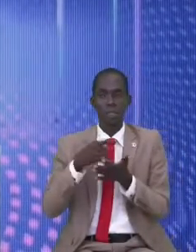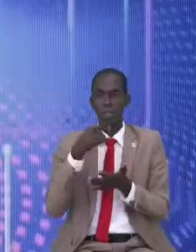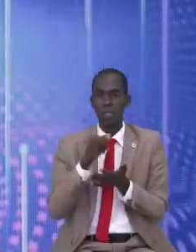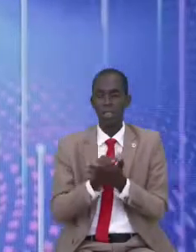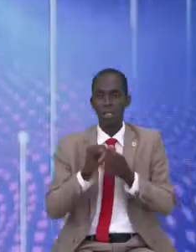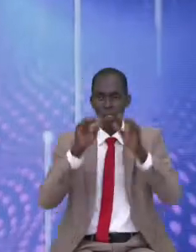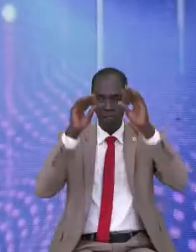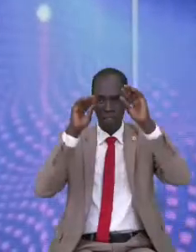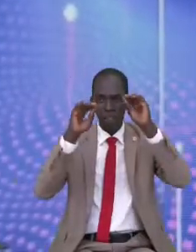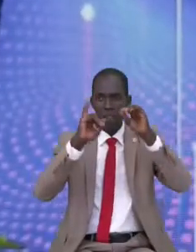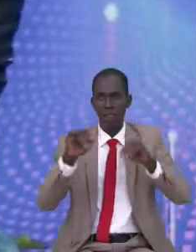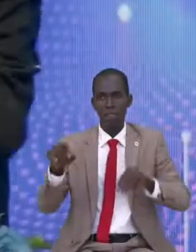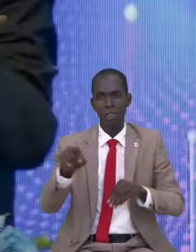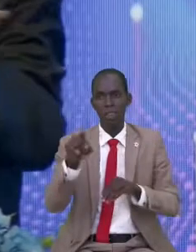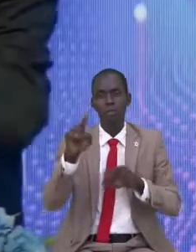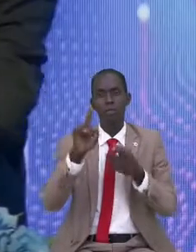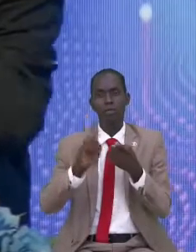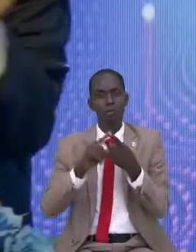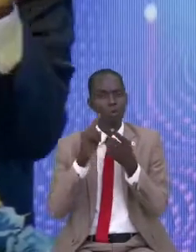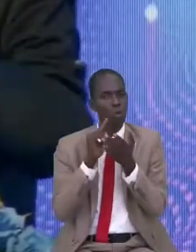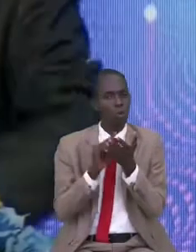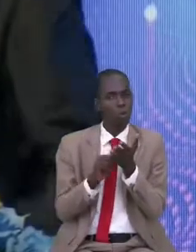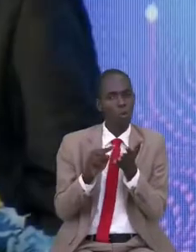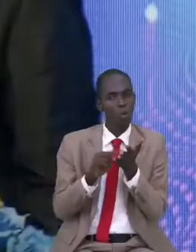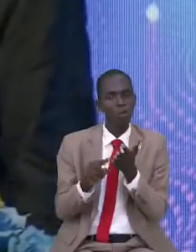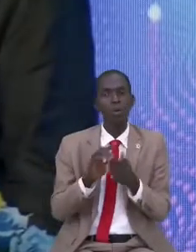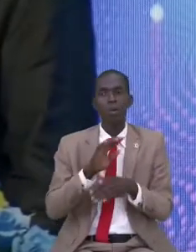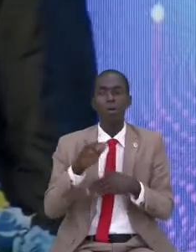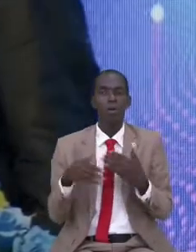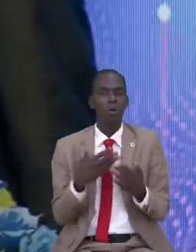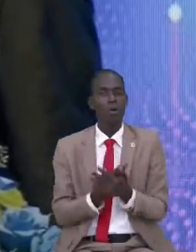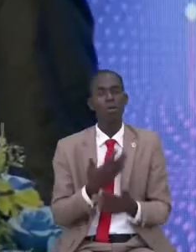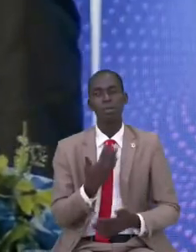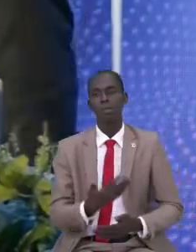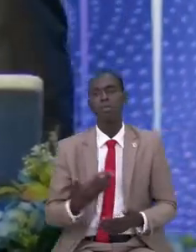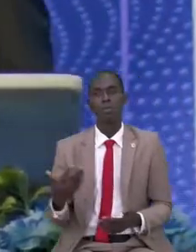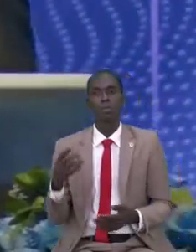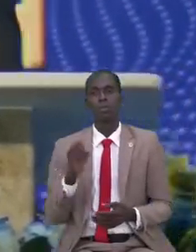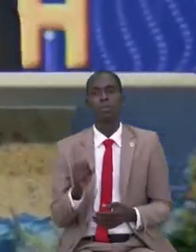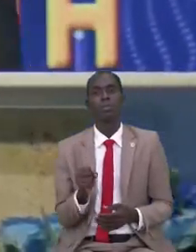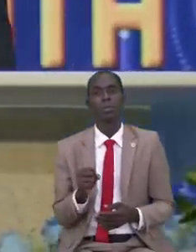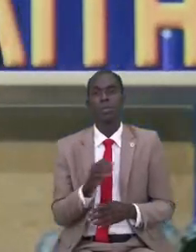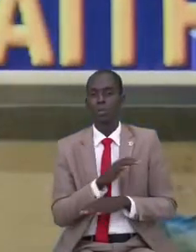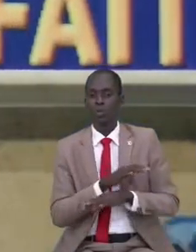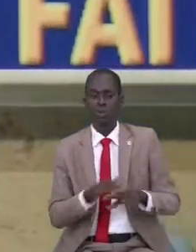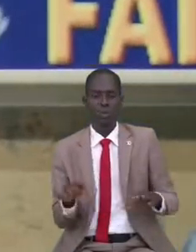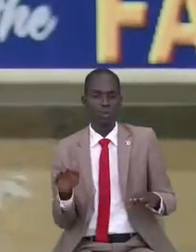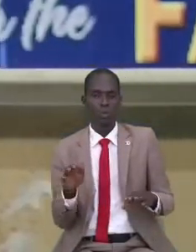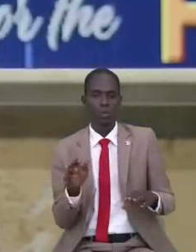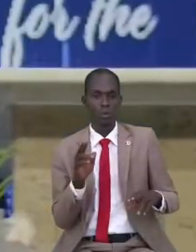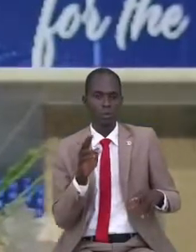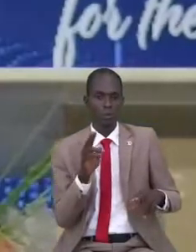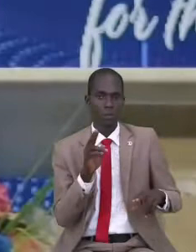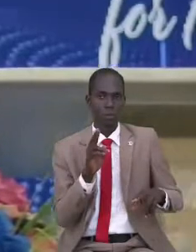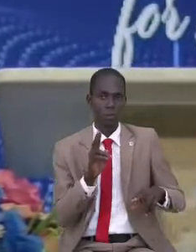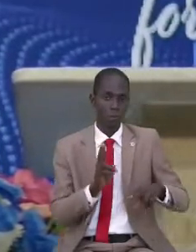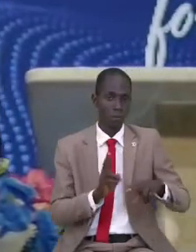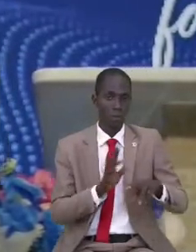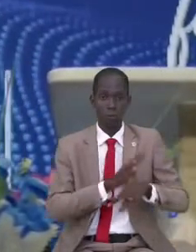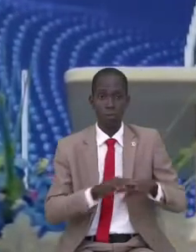teaching them to observe all things. Don't sift, don't